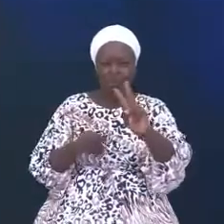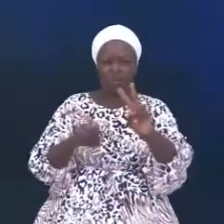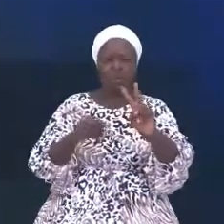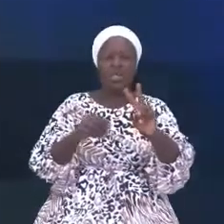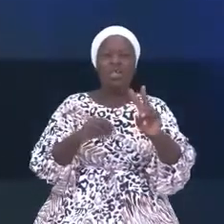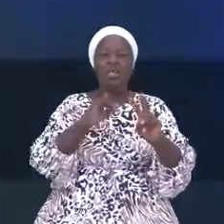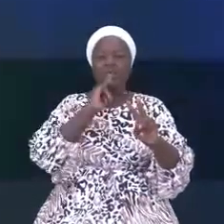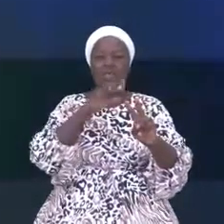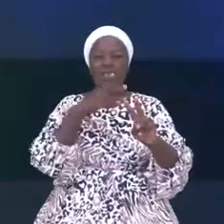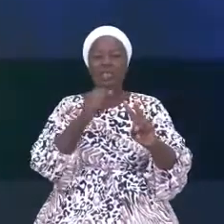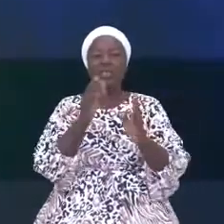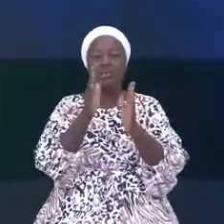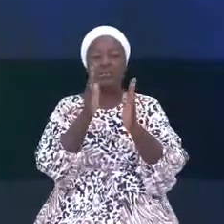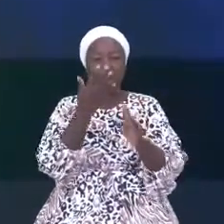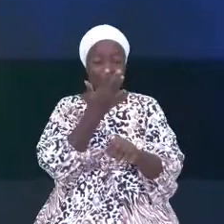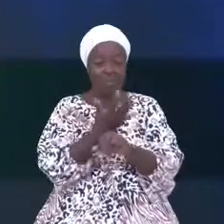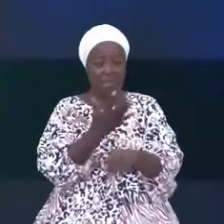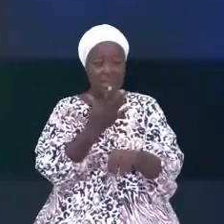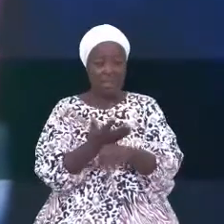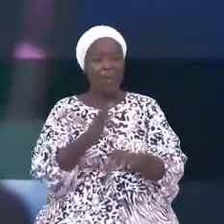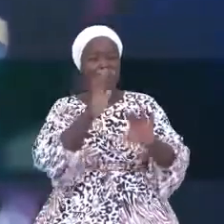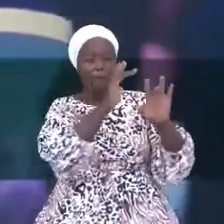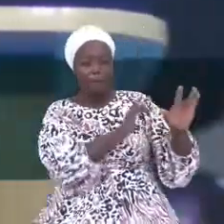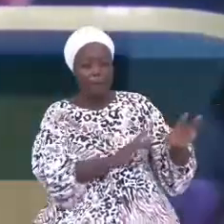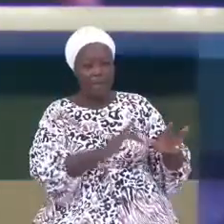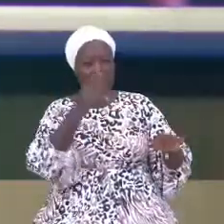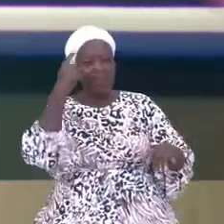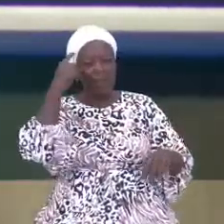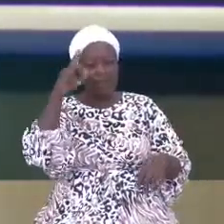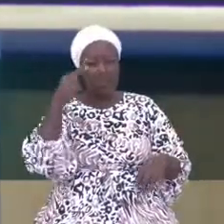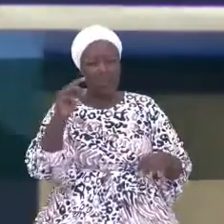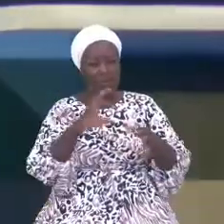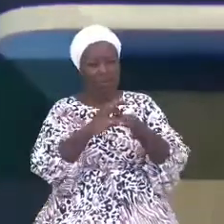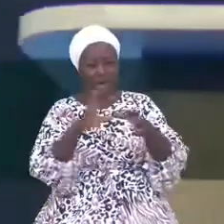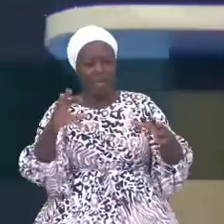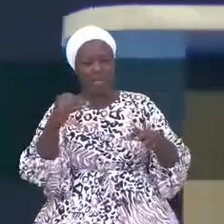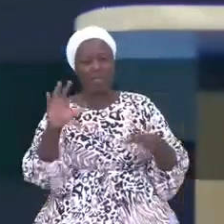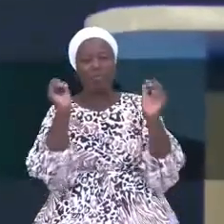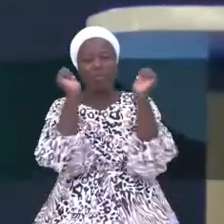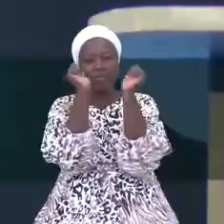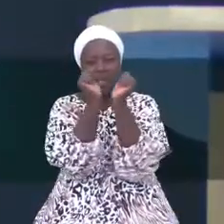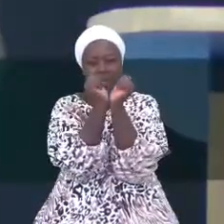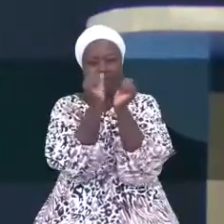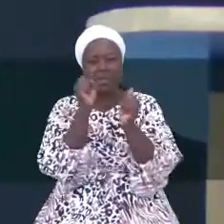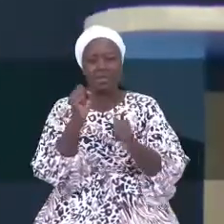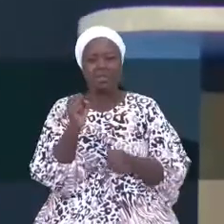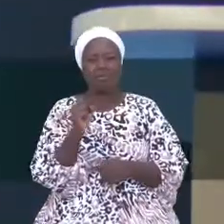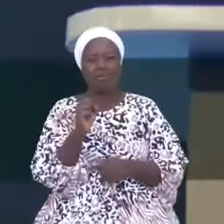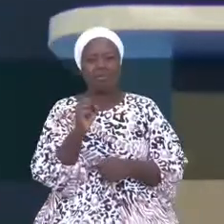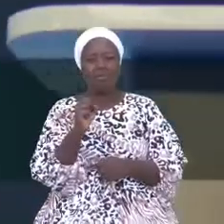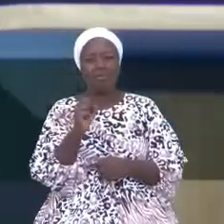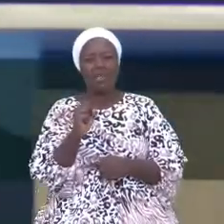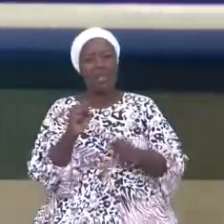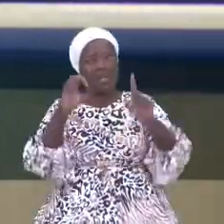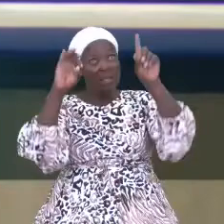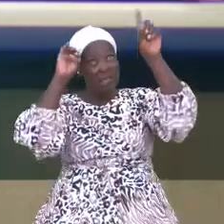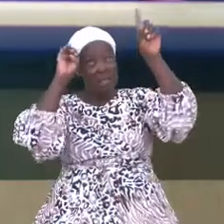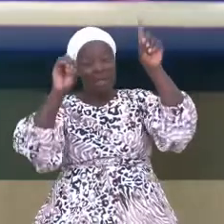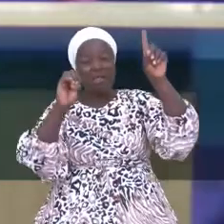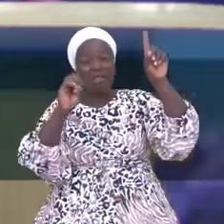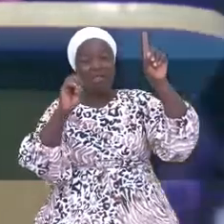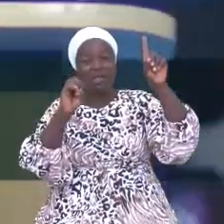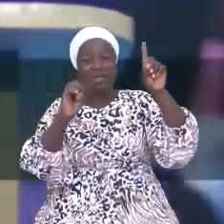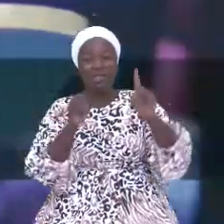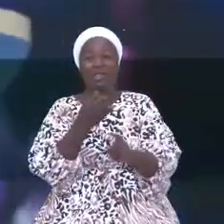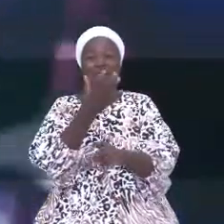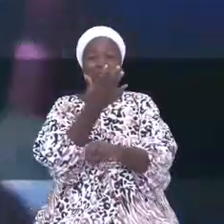mercy for the release of slaves. It's mediatorial